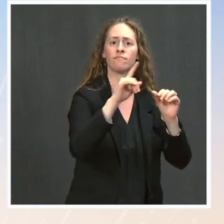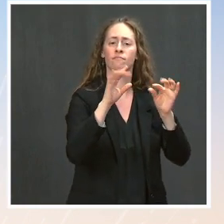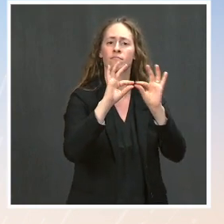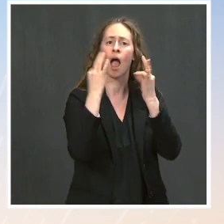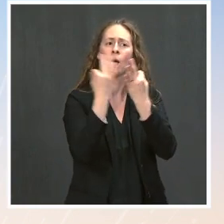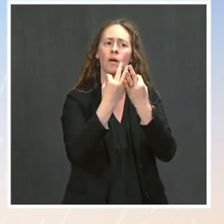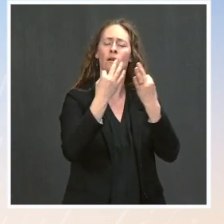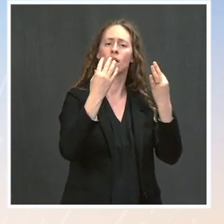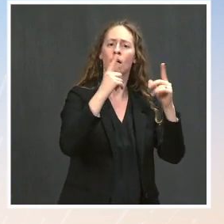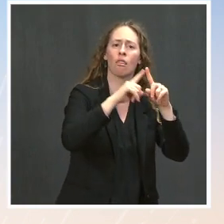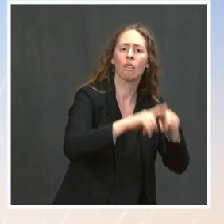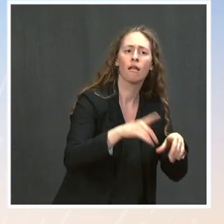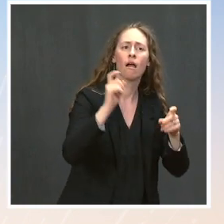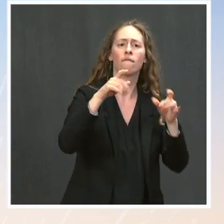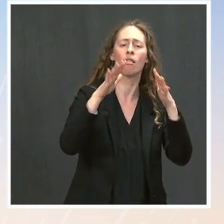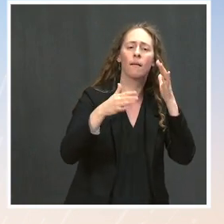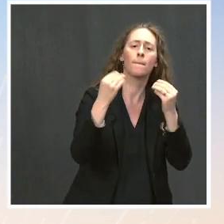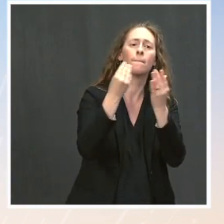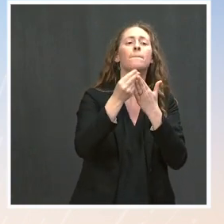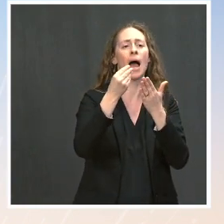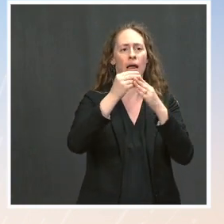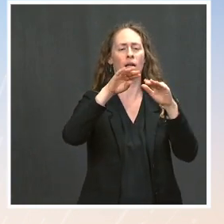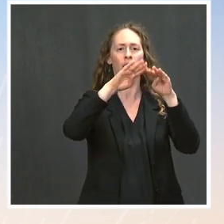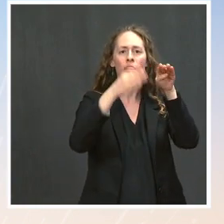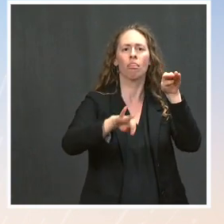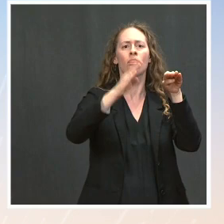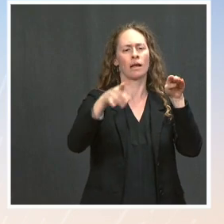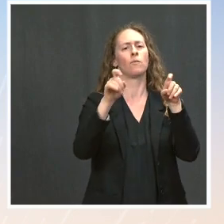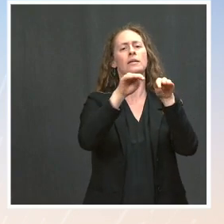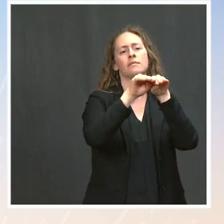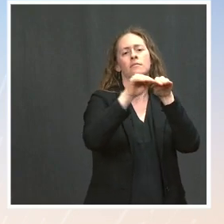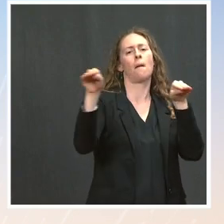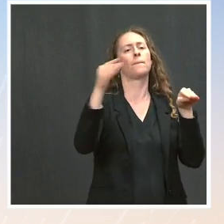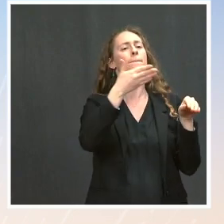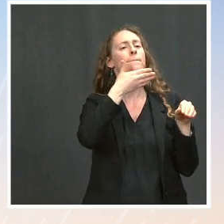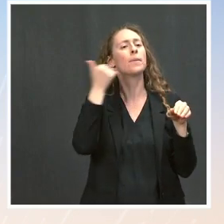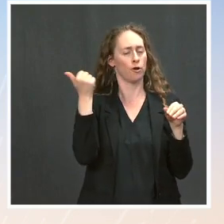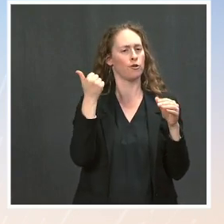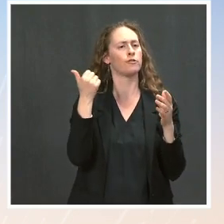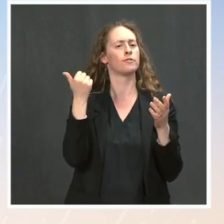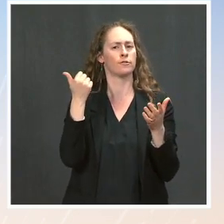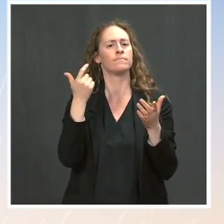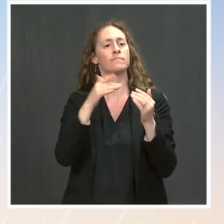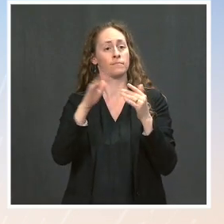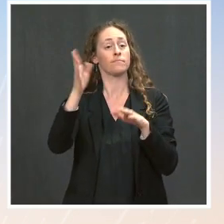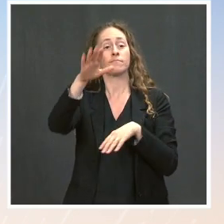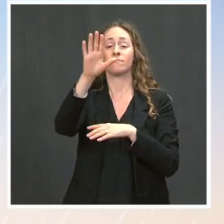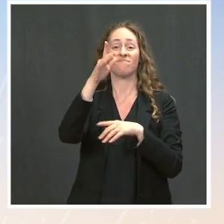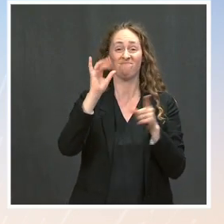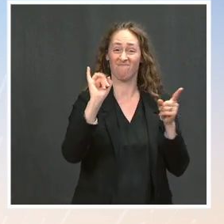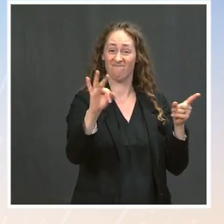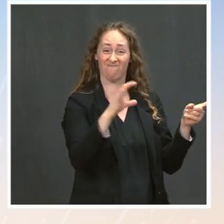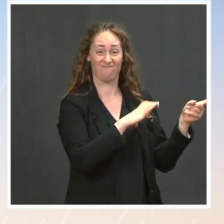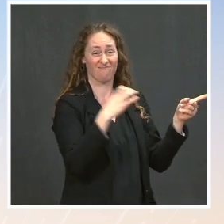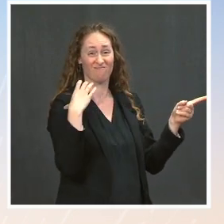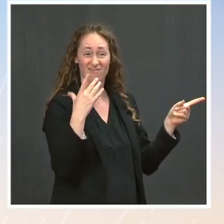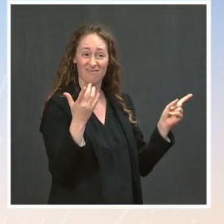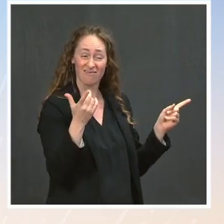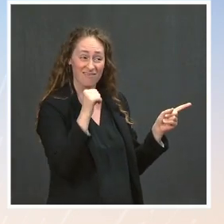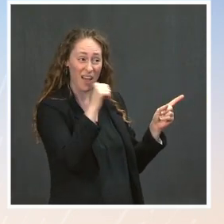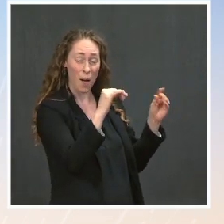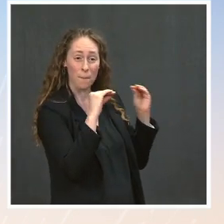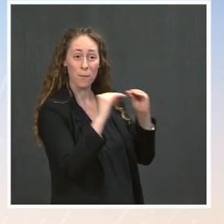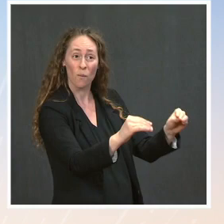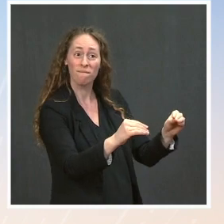relying on that payment but would see it go away if Congress doesn't act. So that's the context for it, and I'll let the